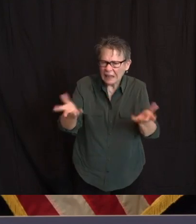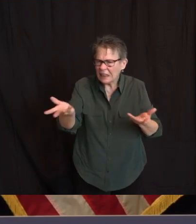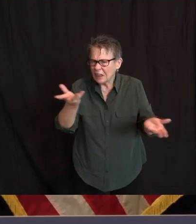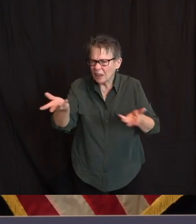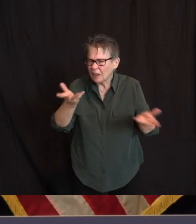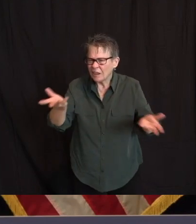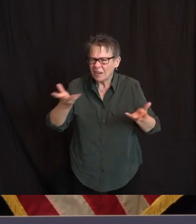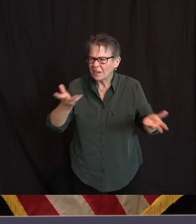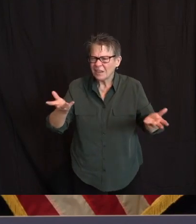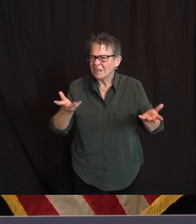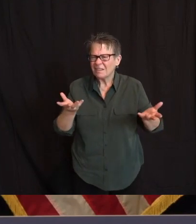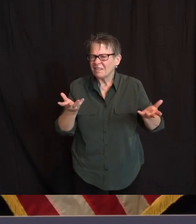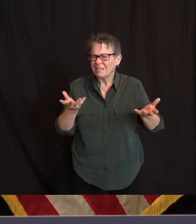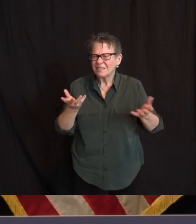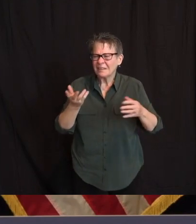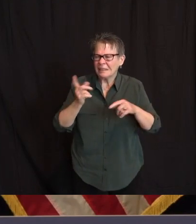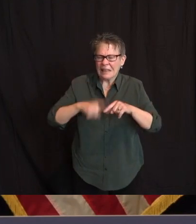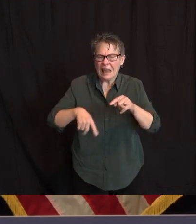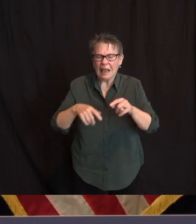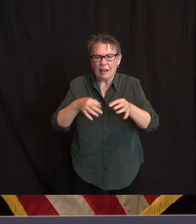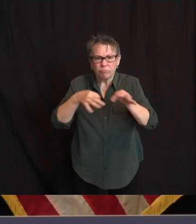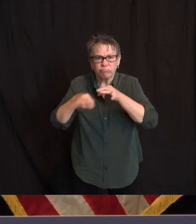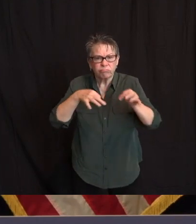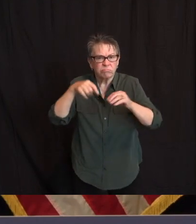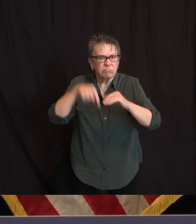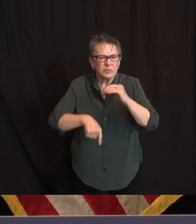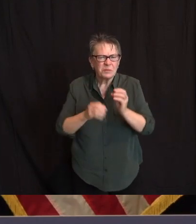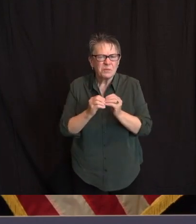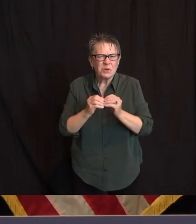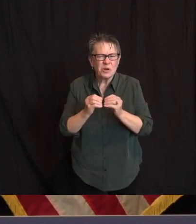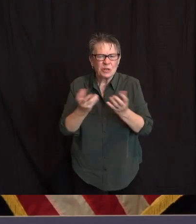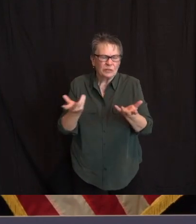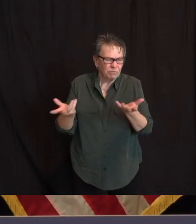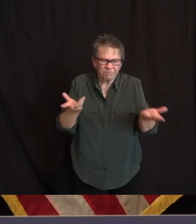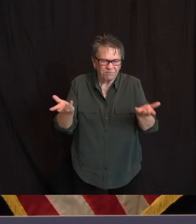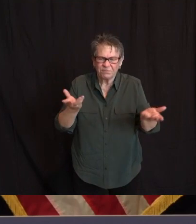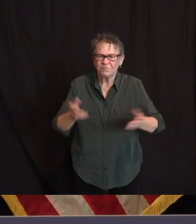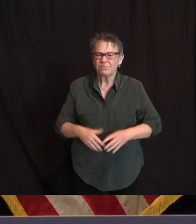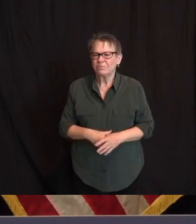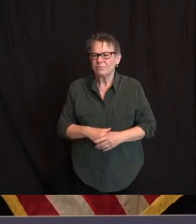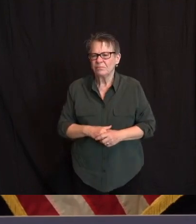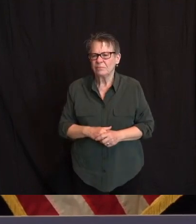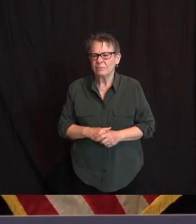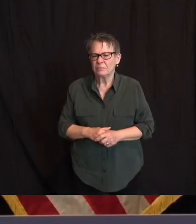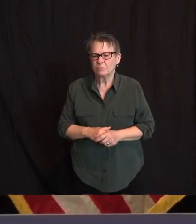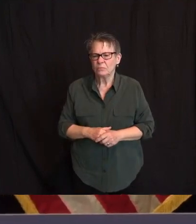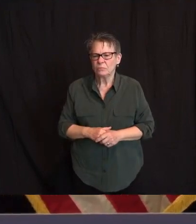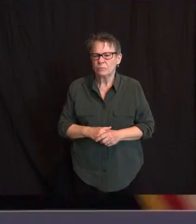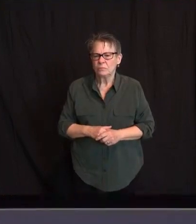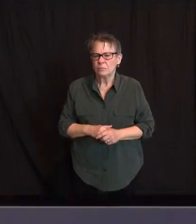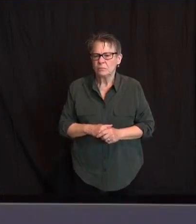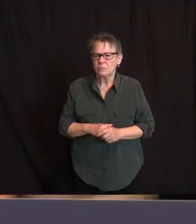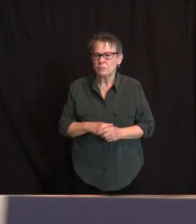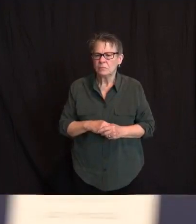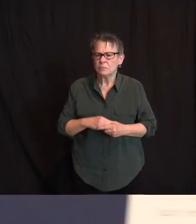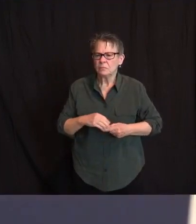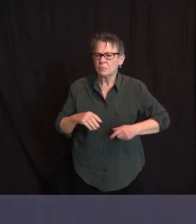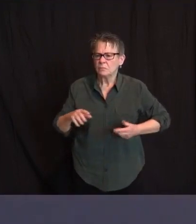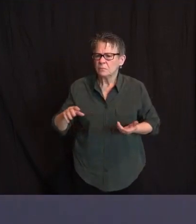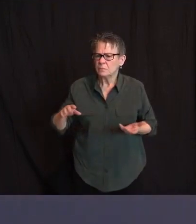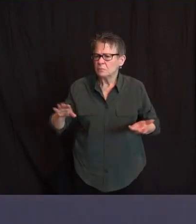nurses and or hospital admissions or diverts or any other topic you'd like to address? I'll talk about